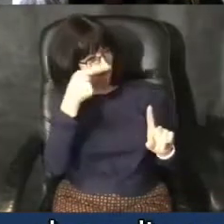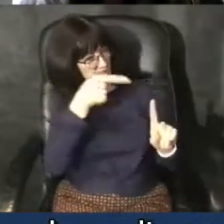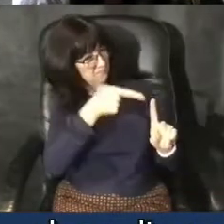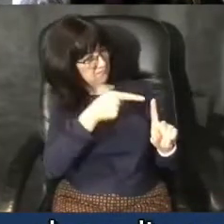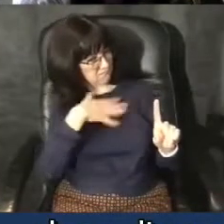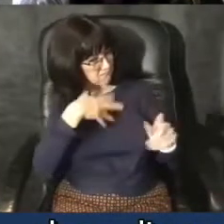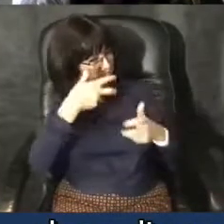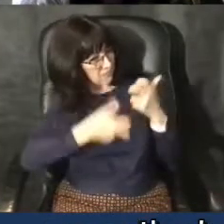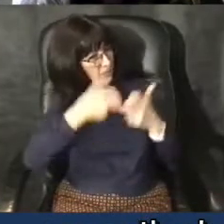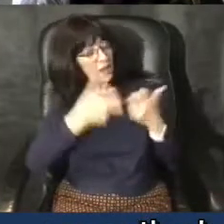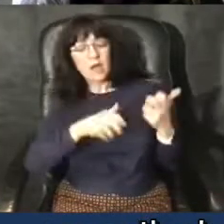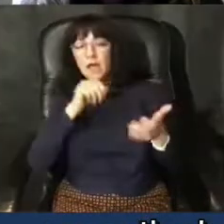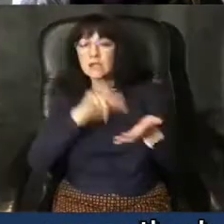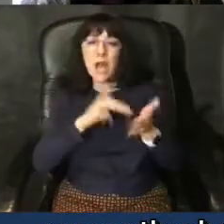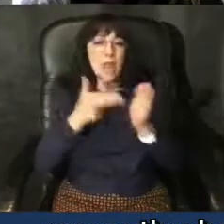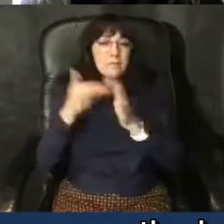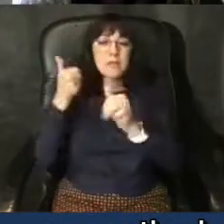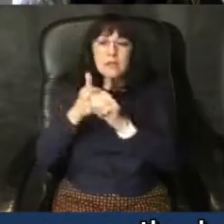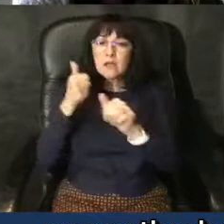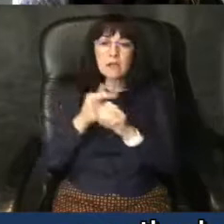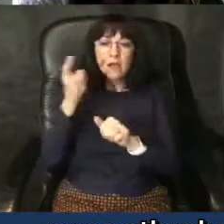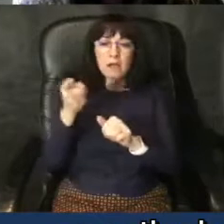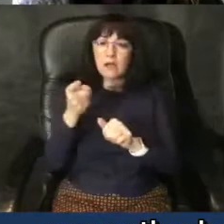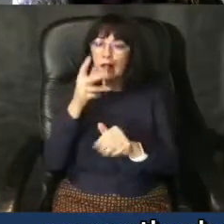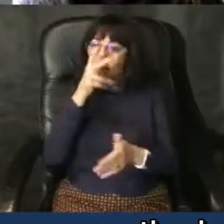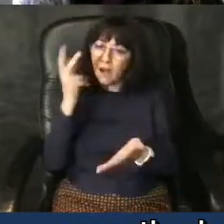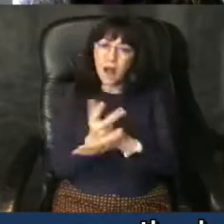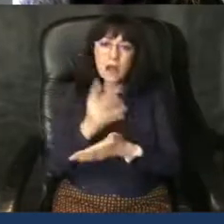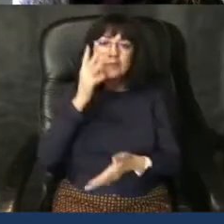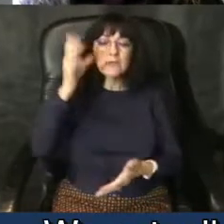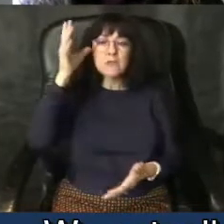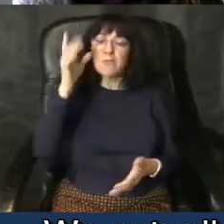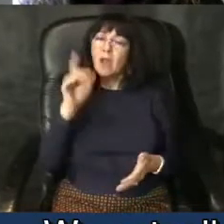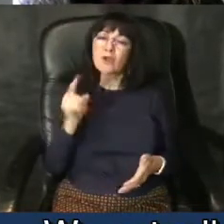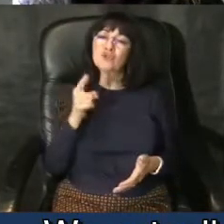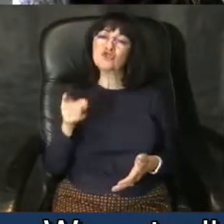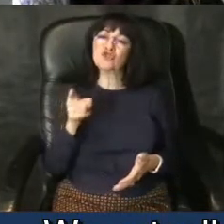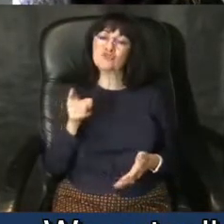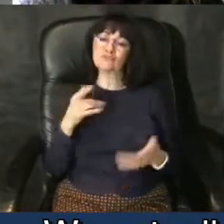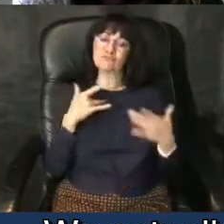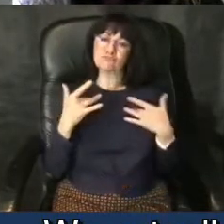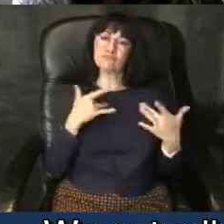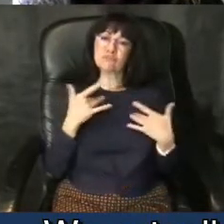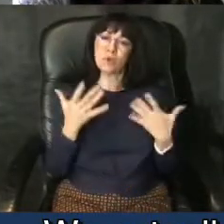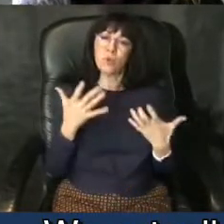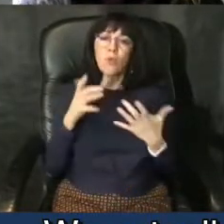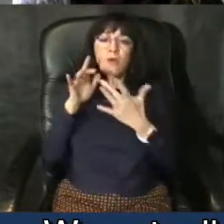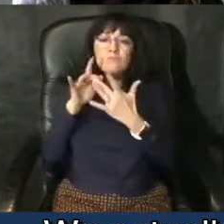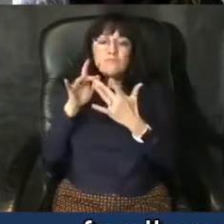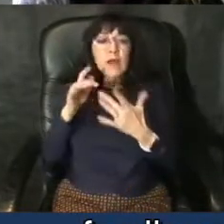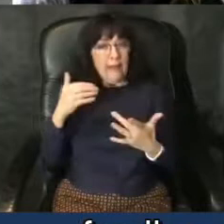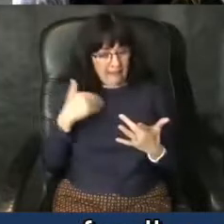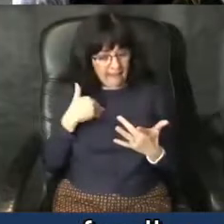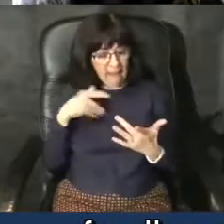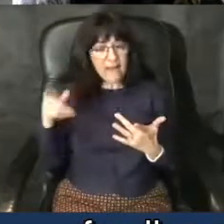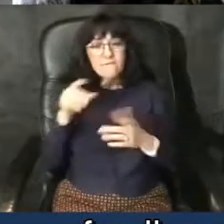anyone's a failure. You're just trying to proactively help your loved one, and you just want to check in. We actually have a free service for you to have you speak with a